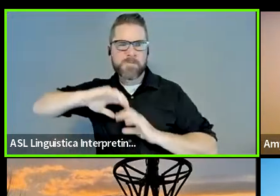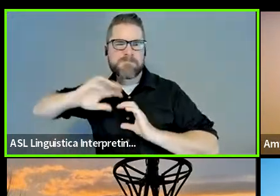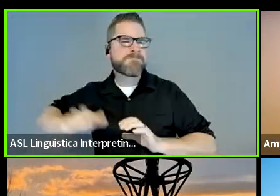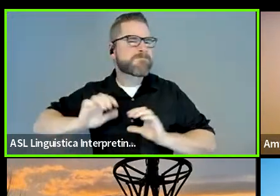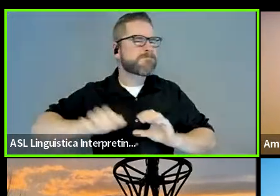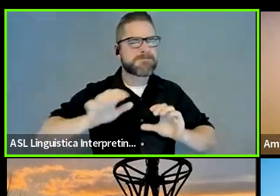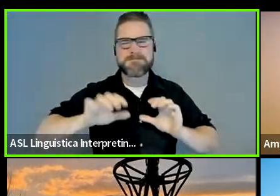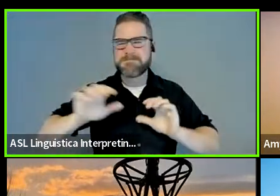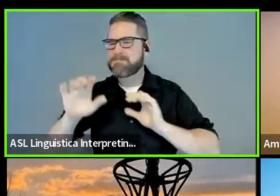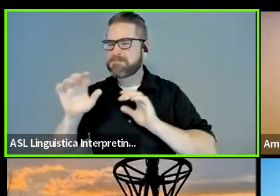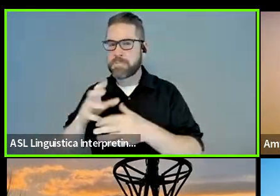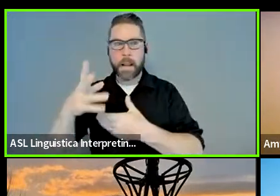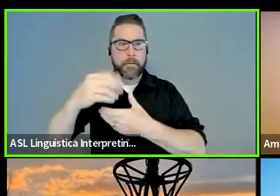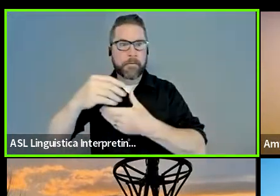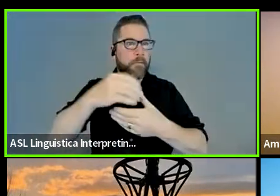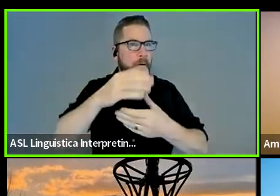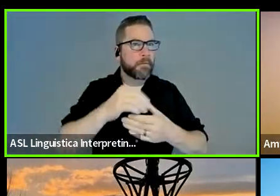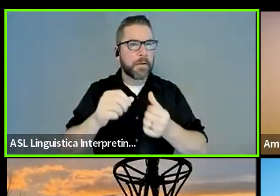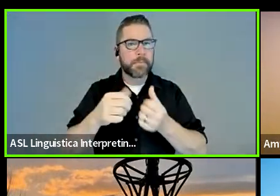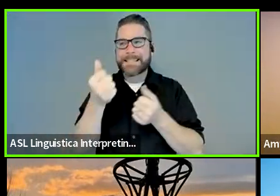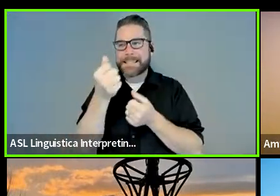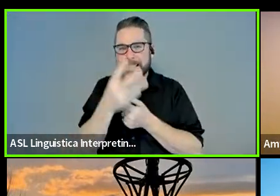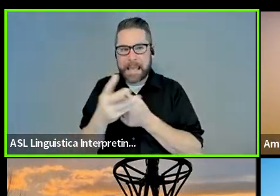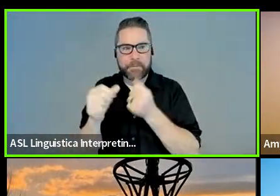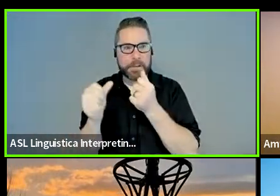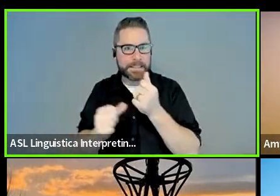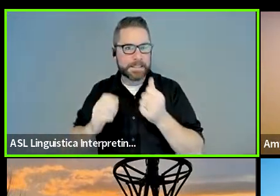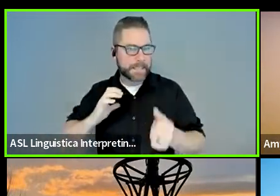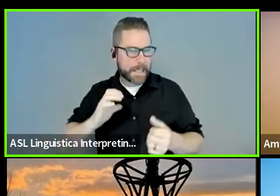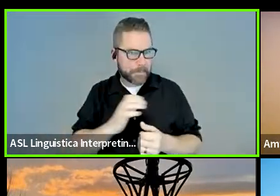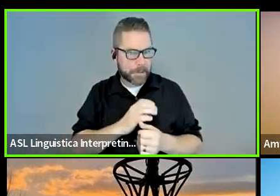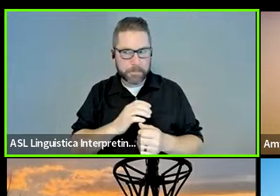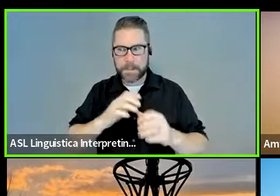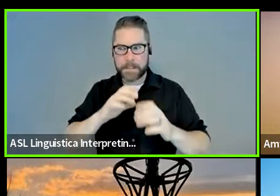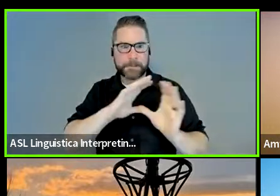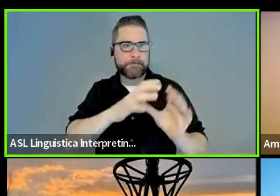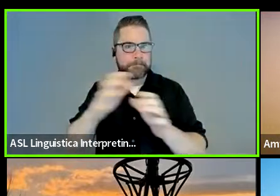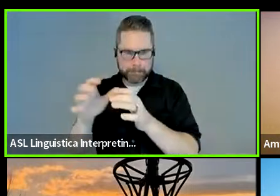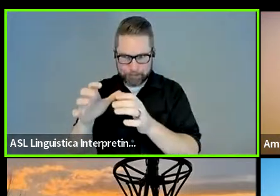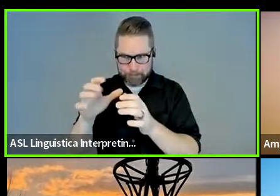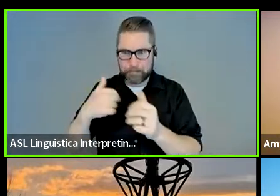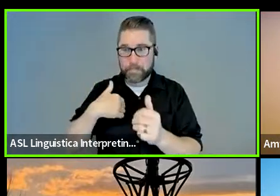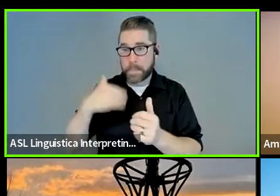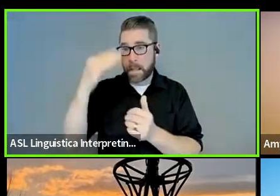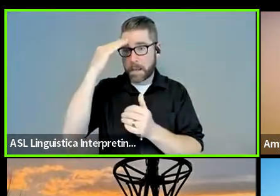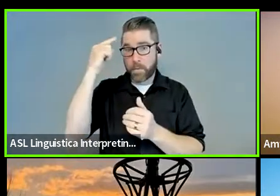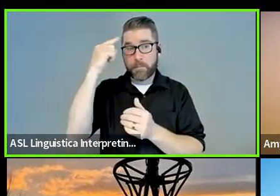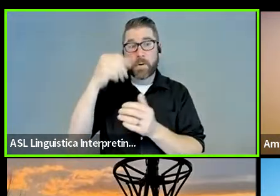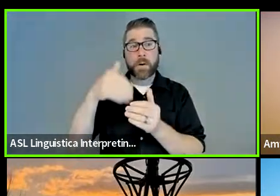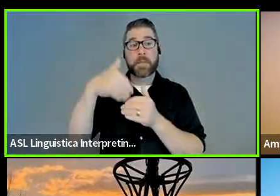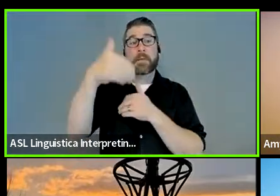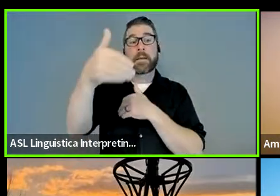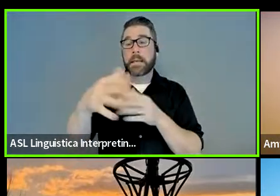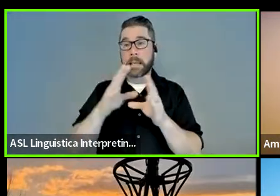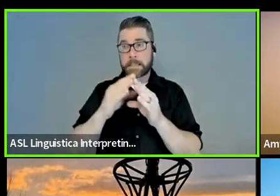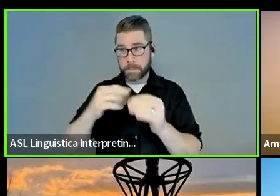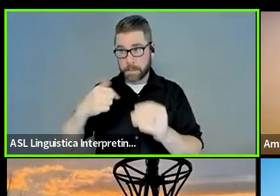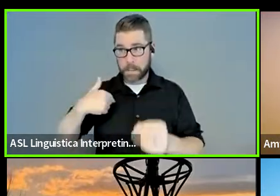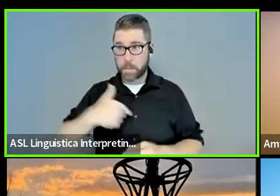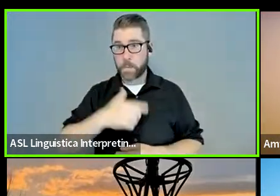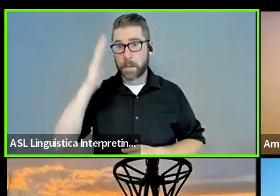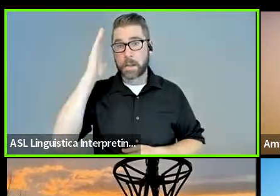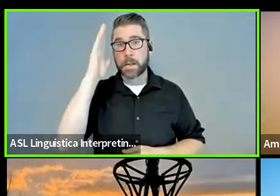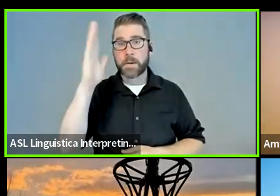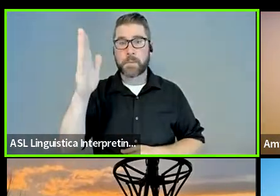in several subcommittees. So I do know that for the next meeting, we are